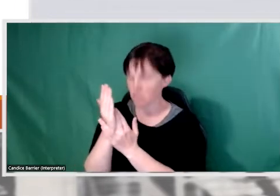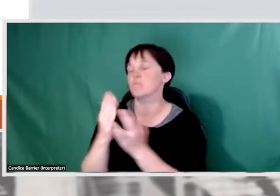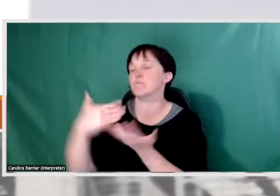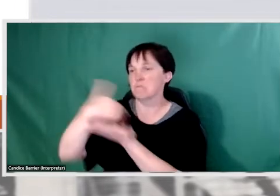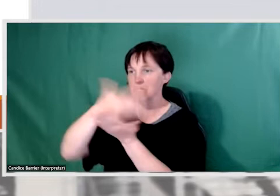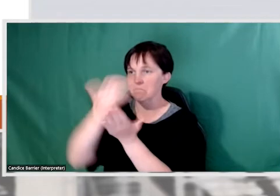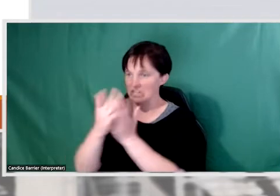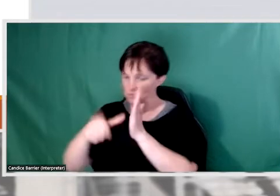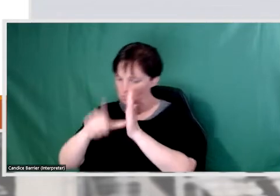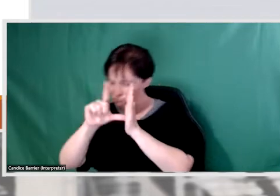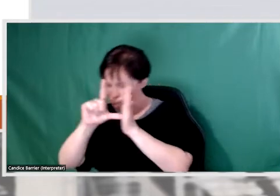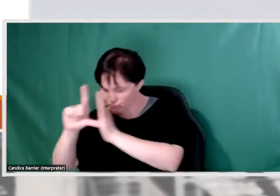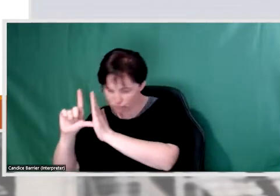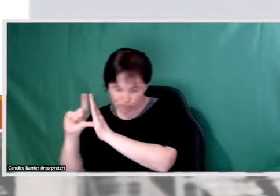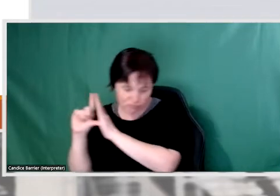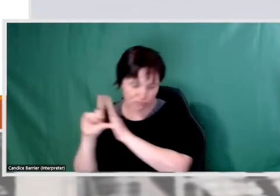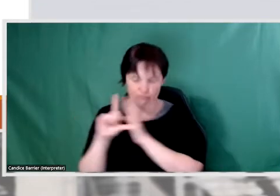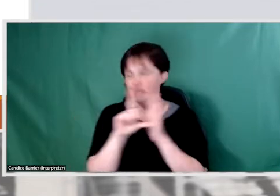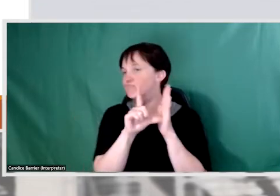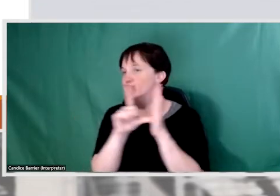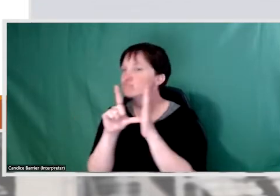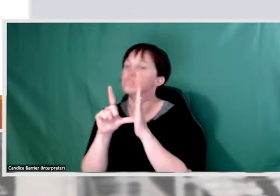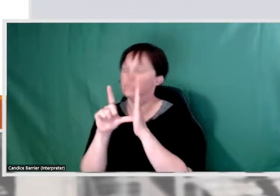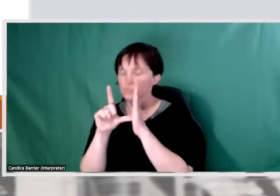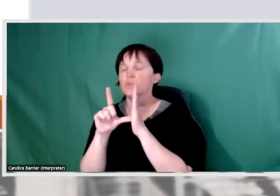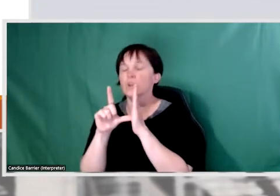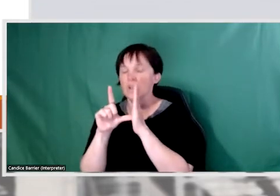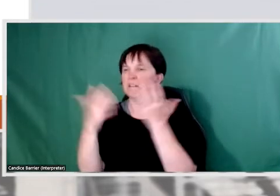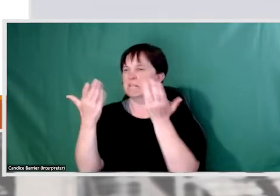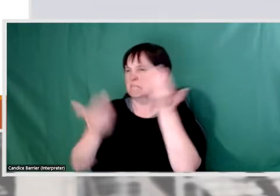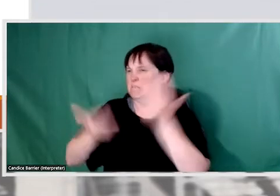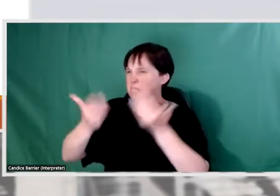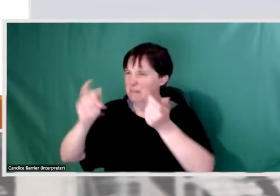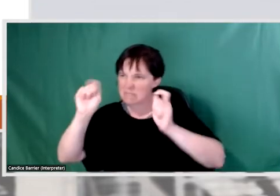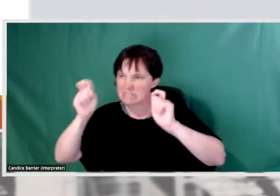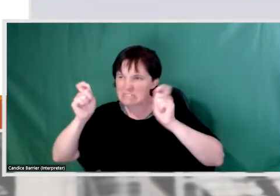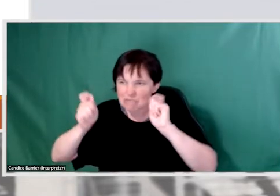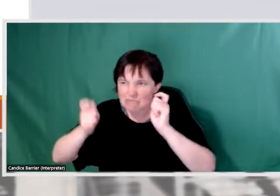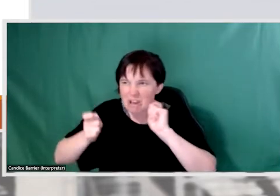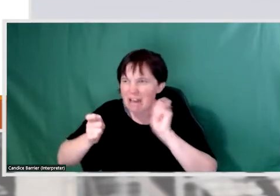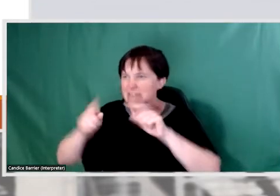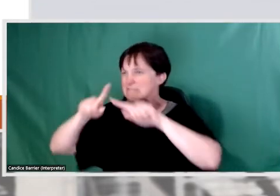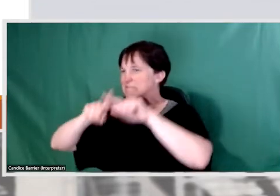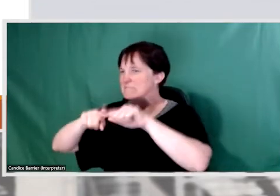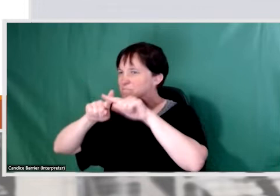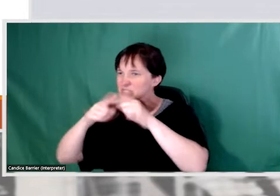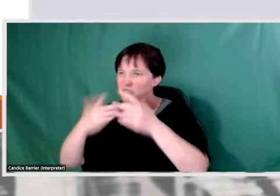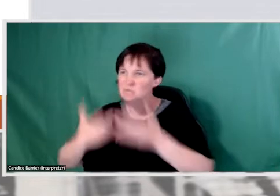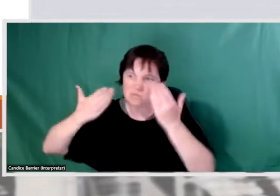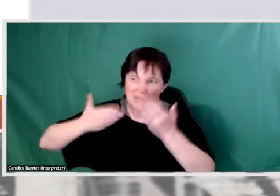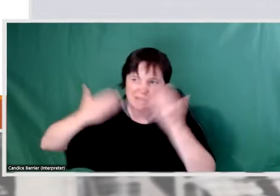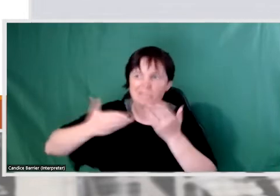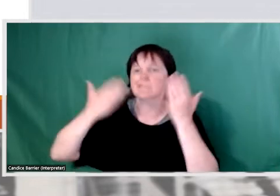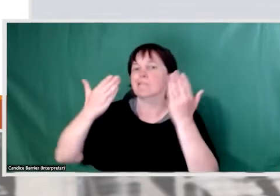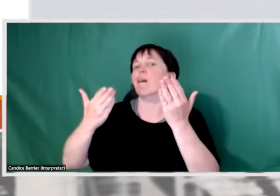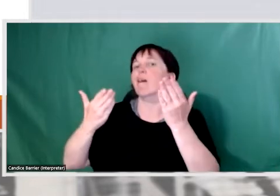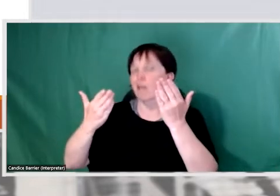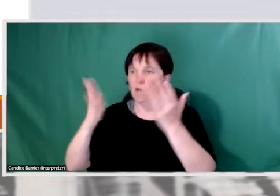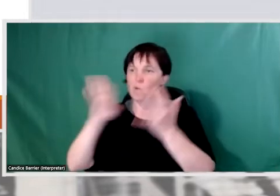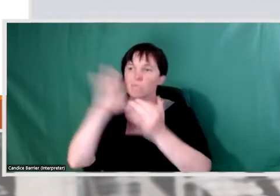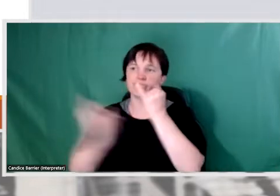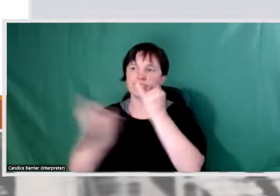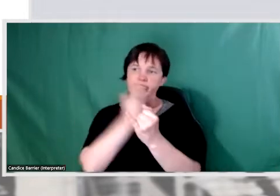can, at that time, we'll also may make further adjustments based on, recommendations, and then we'll finalize